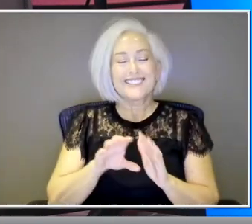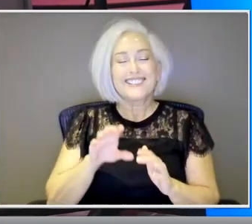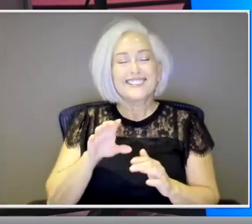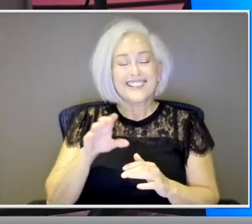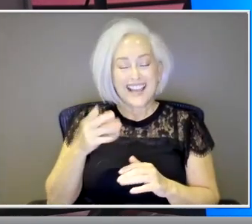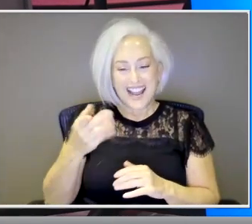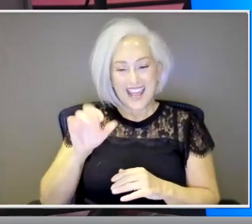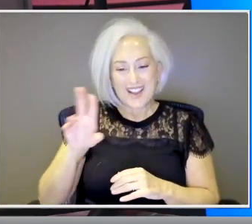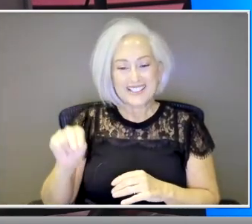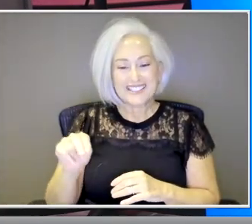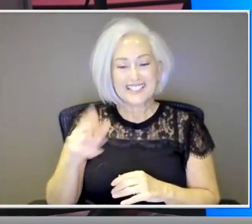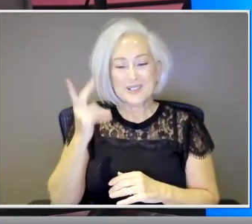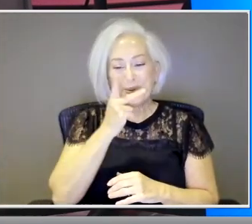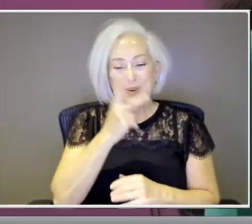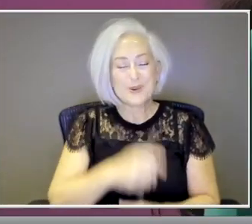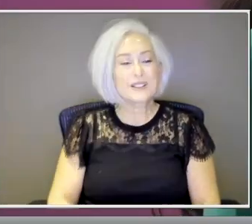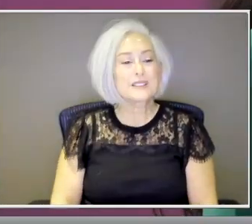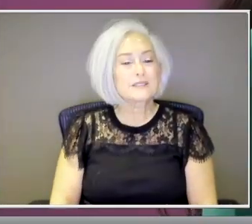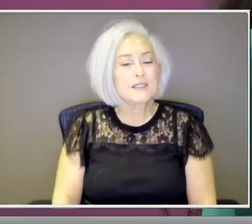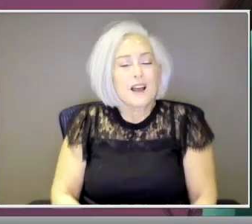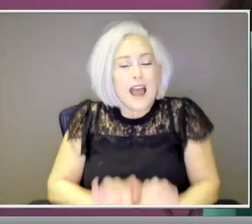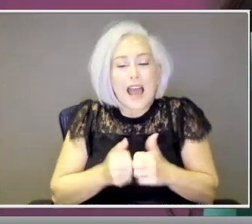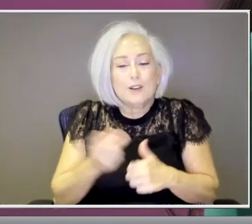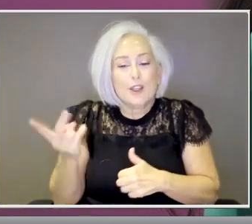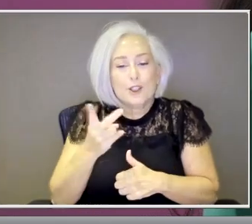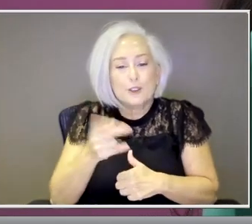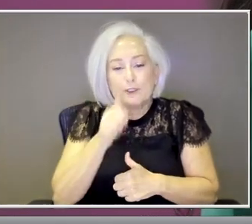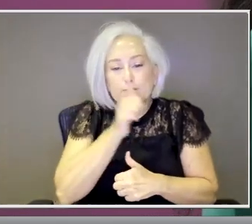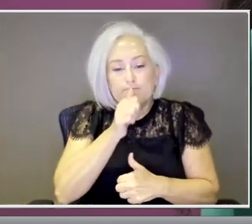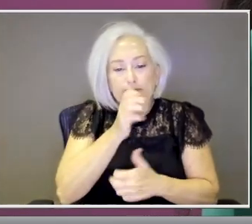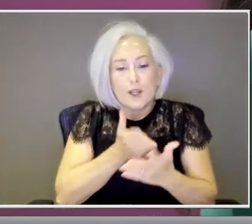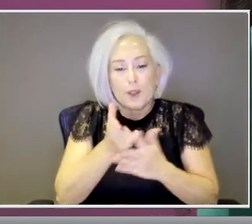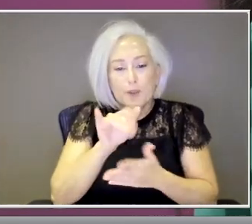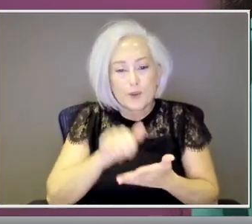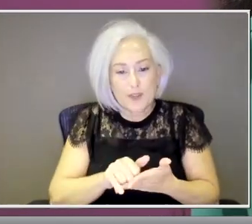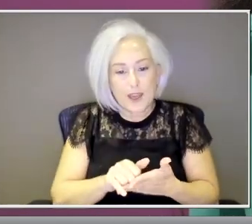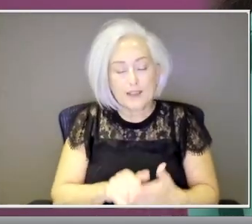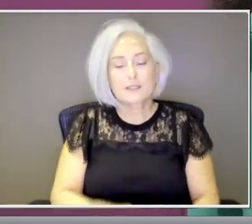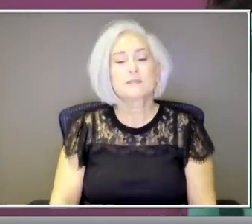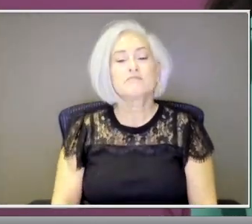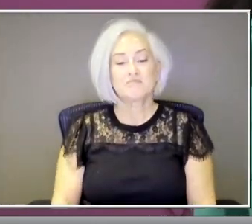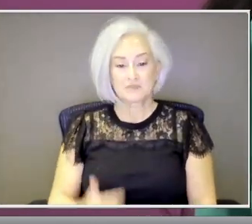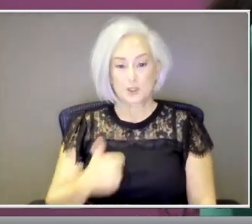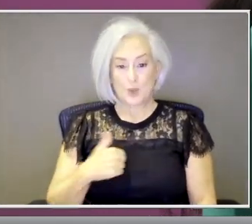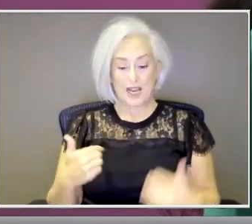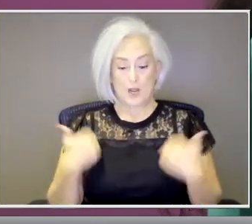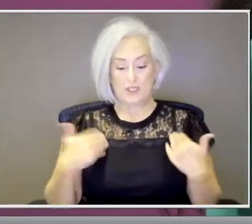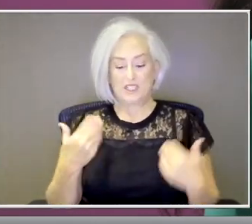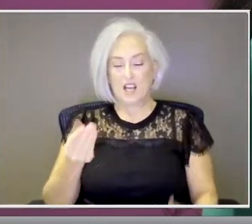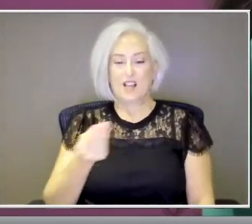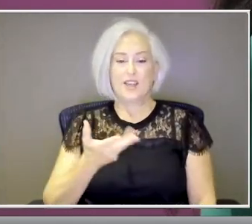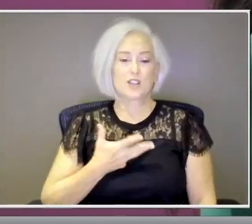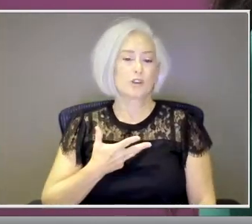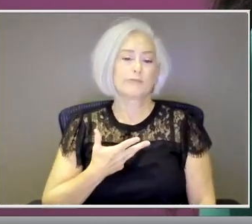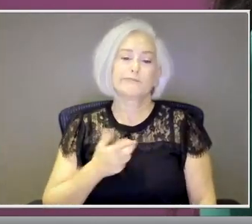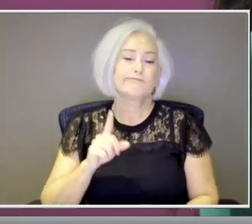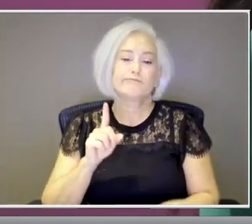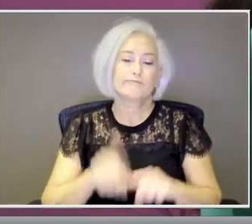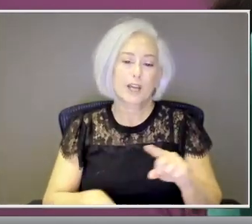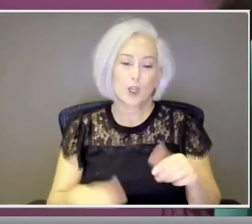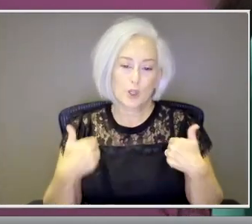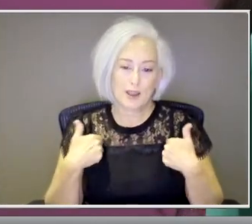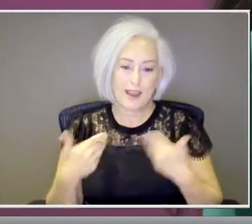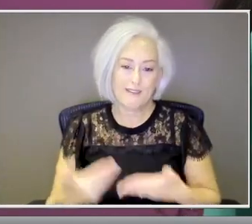get through that? Well, I mean, I was always told at a very young age that I'd never be able to have kids, so that was something I had